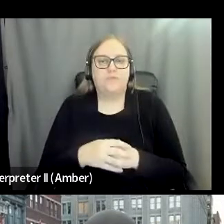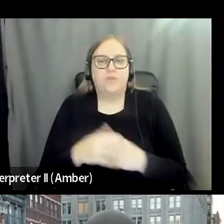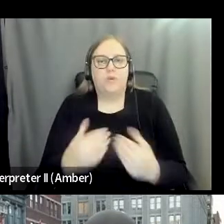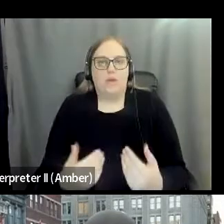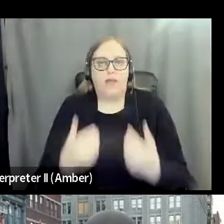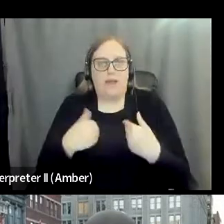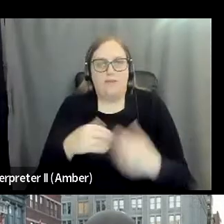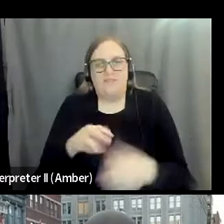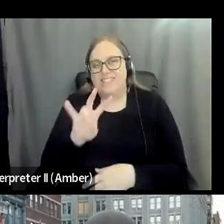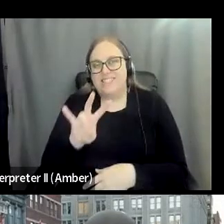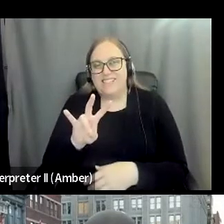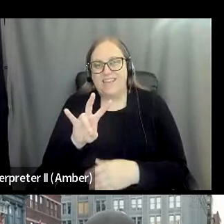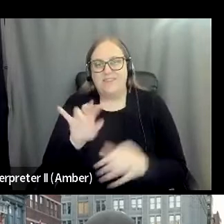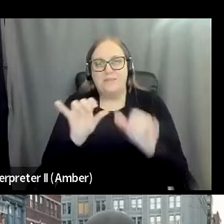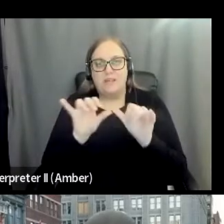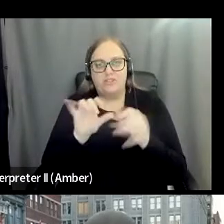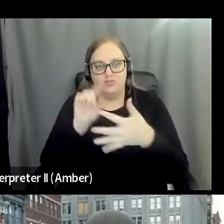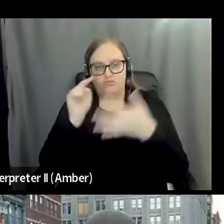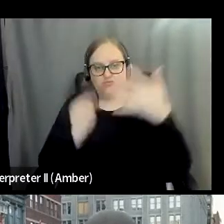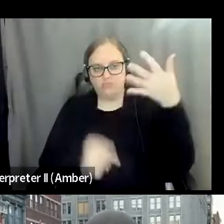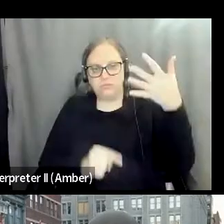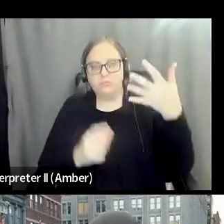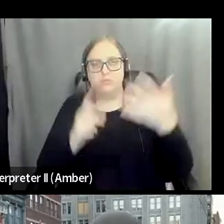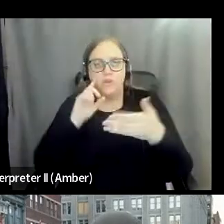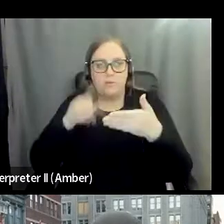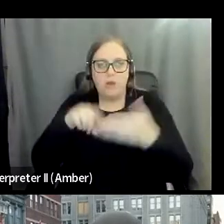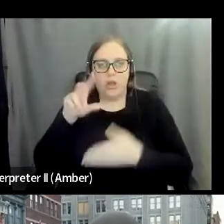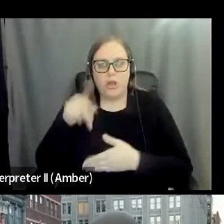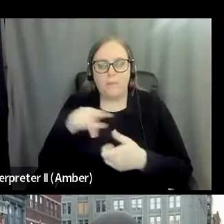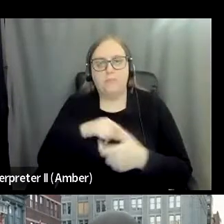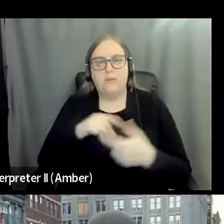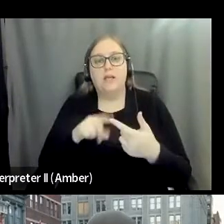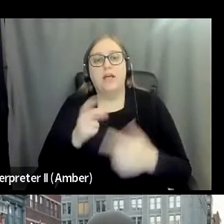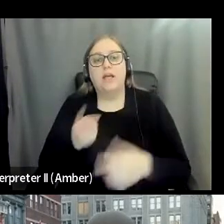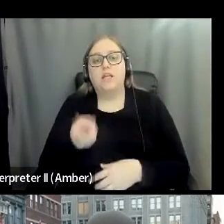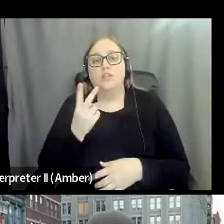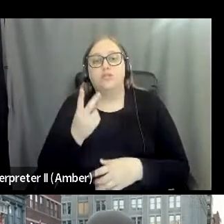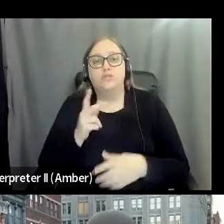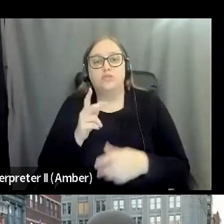7 measures for markup in the Committee of the Whole and 2 measures that are being